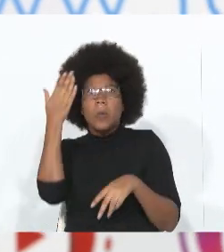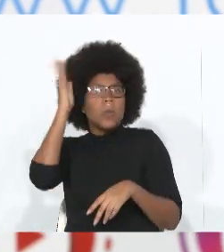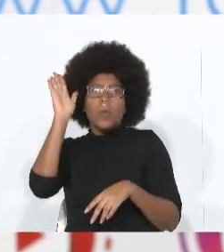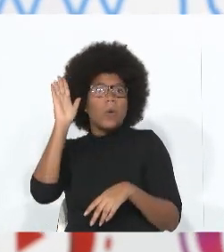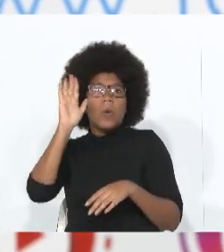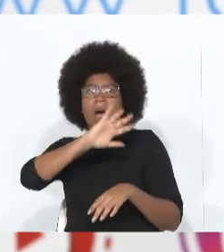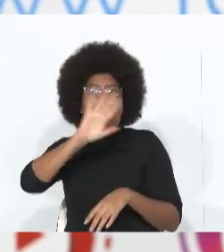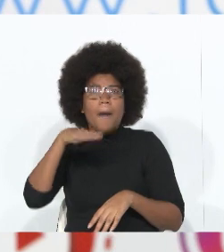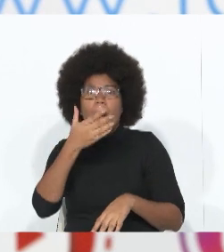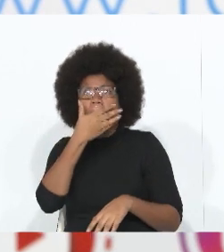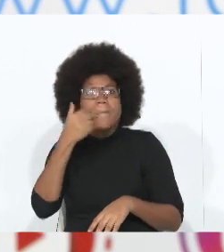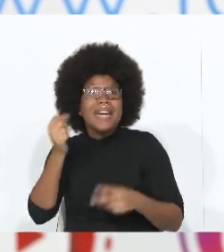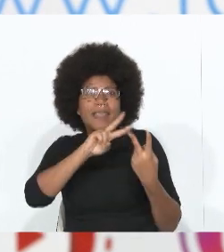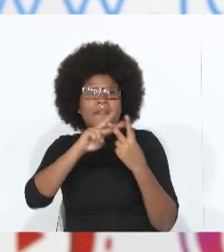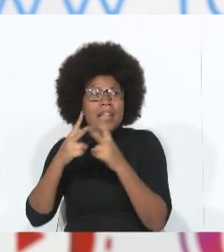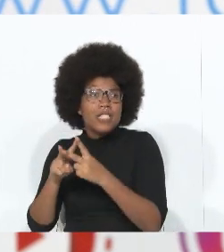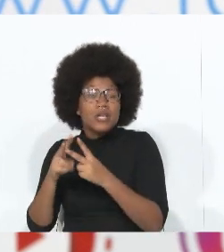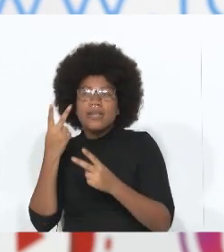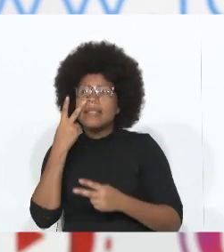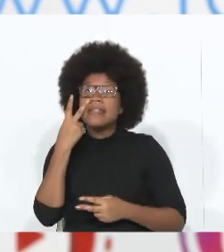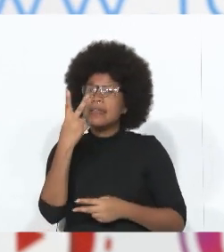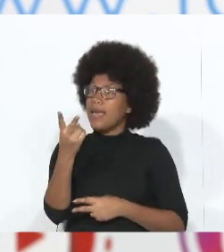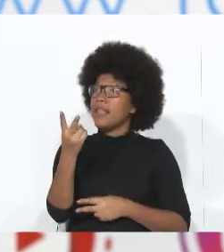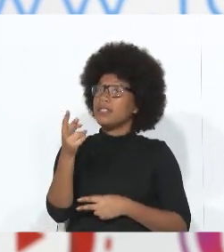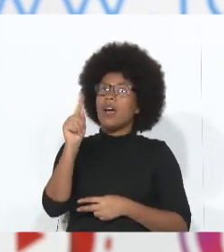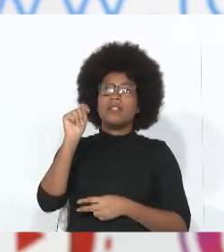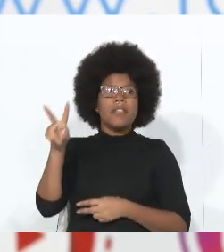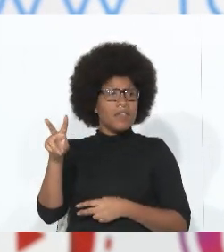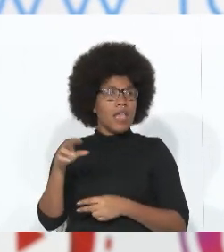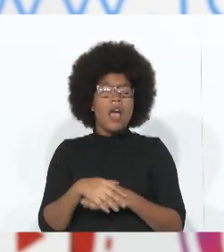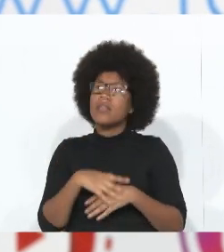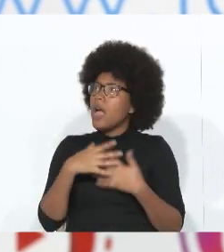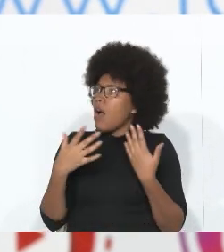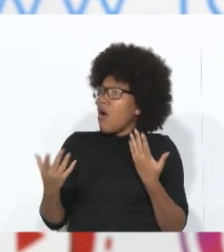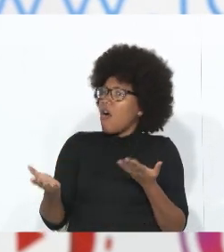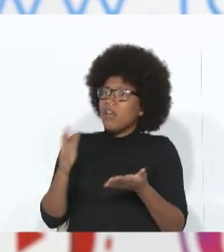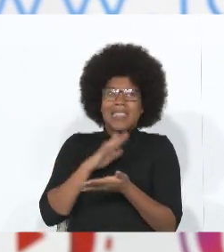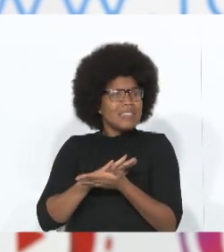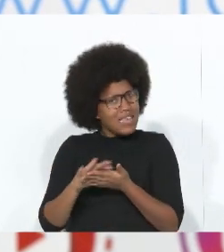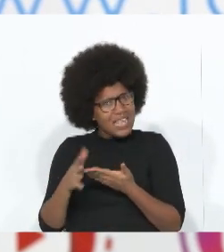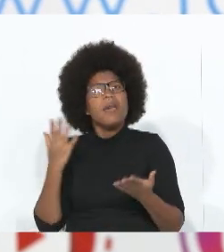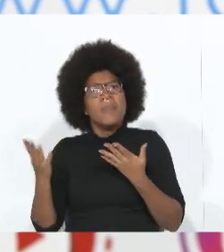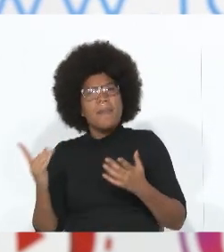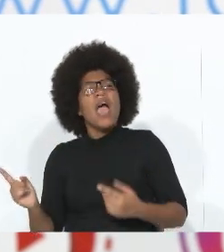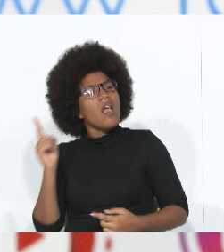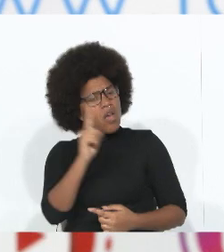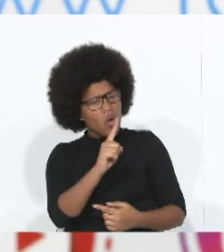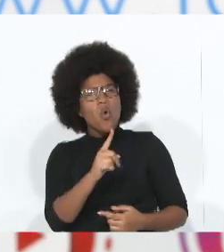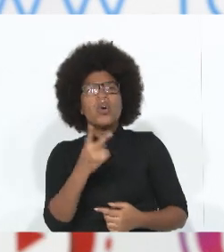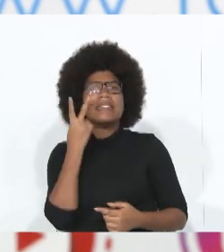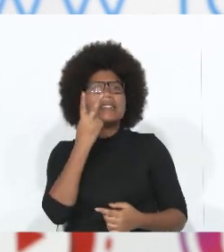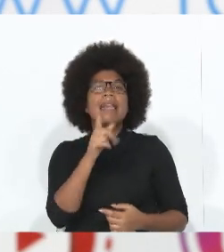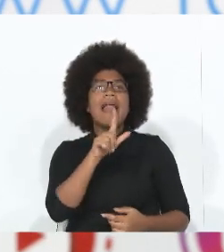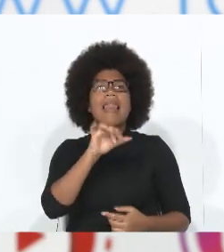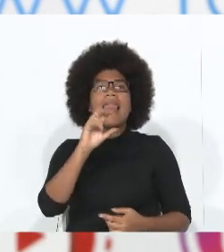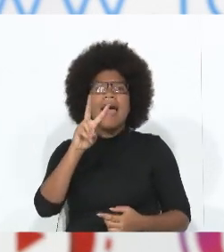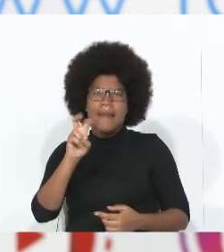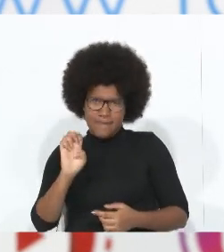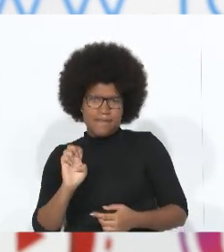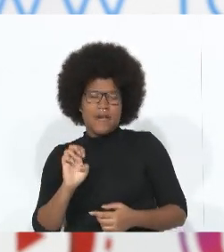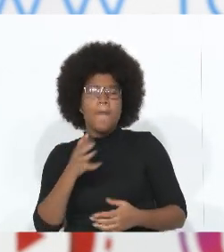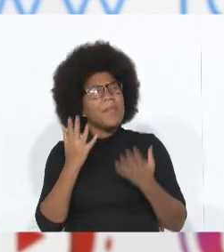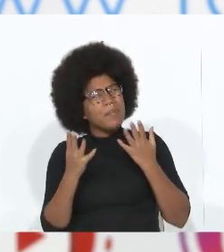Best Village, and when seeing it on television now, they feel, oh, it's good, it's nice. Maybe I could attend the show. Yeah. So it could work in some